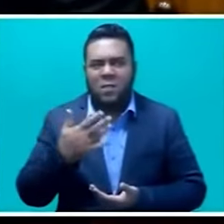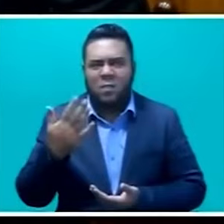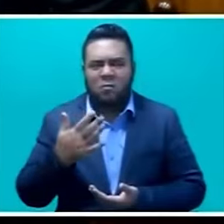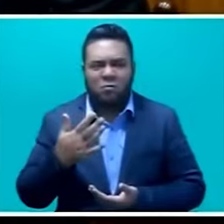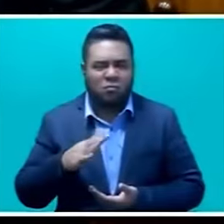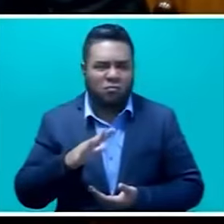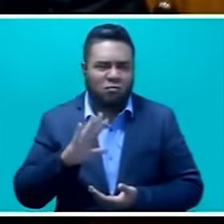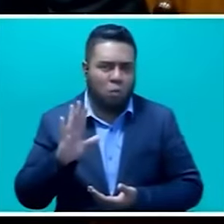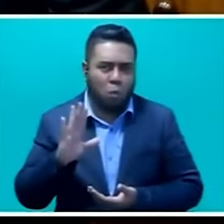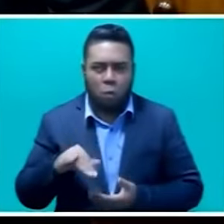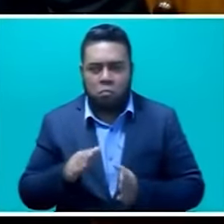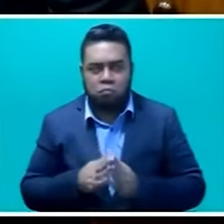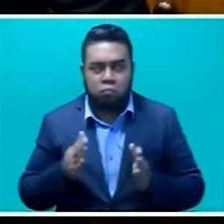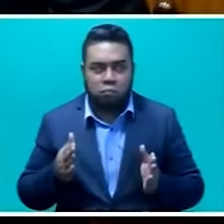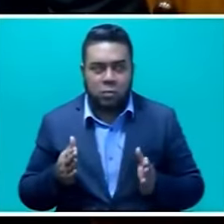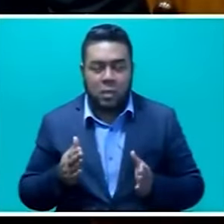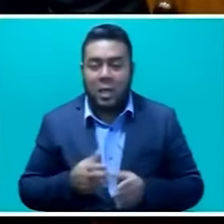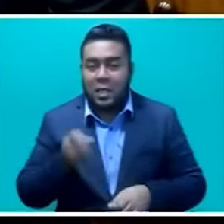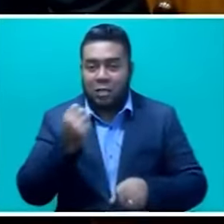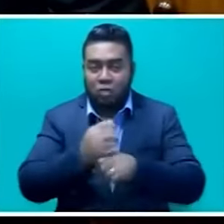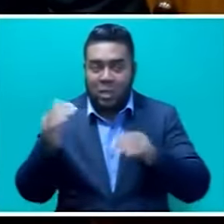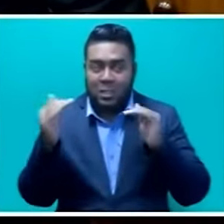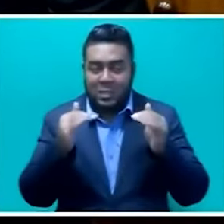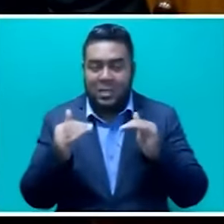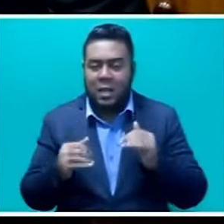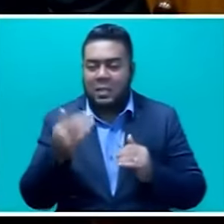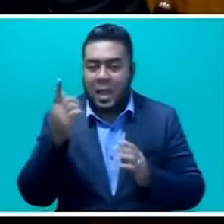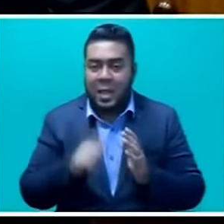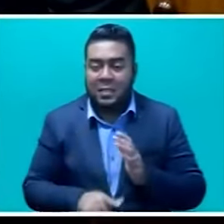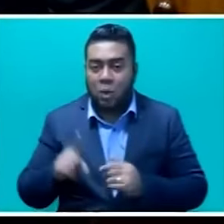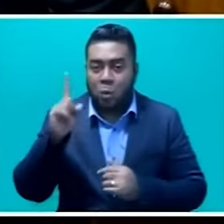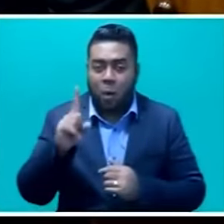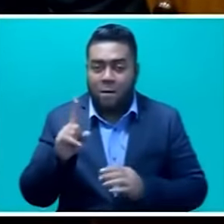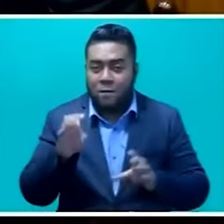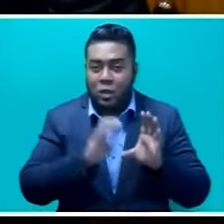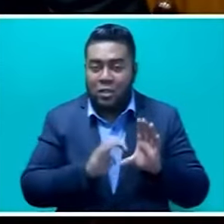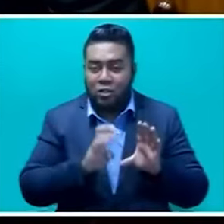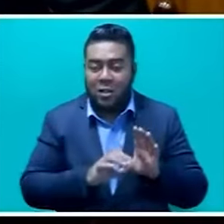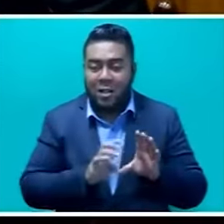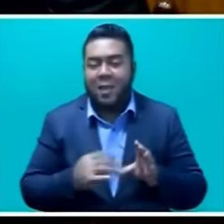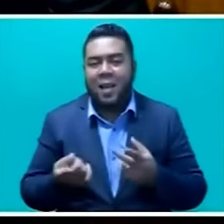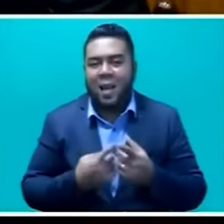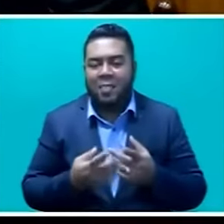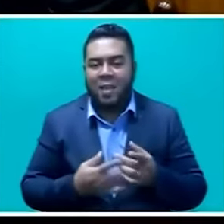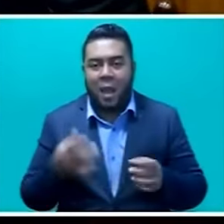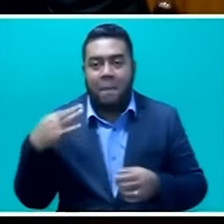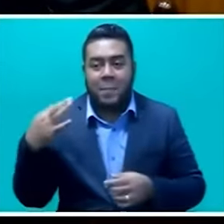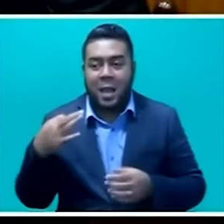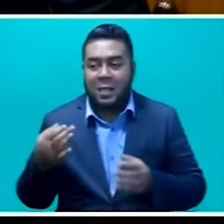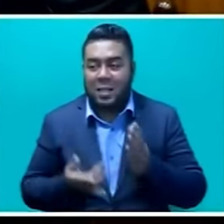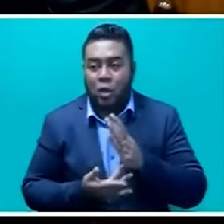In contrast, the gender parity ratio is less than one for digital and other applied technology